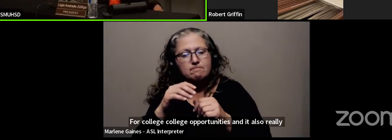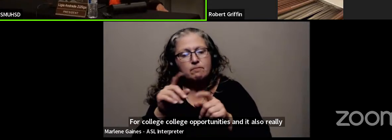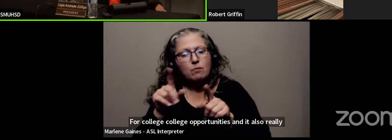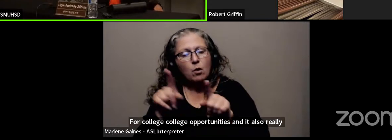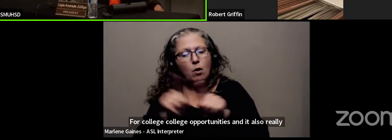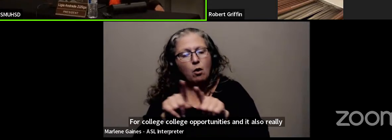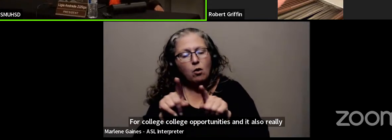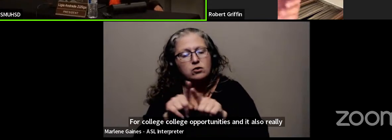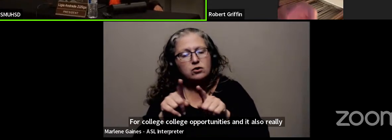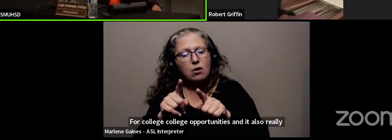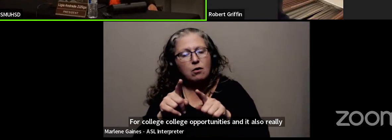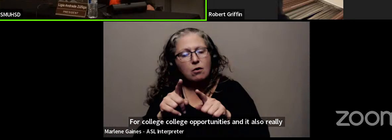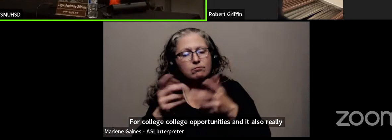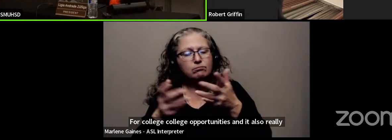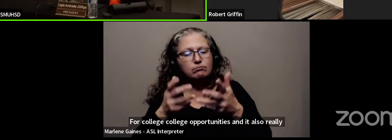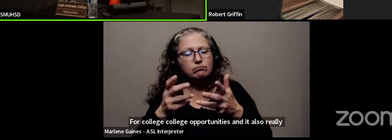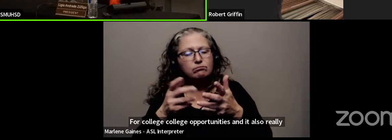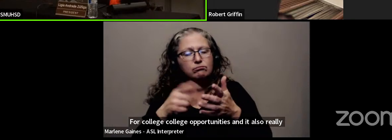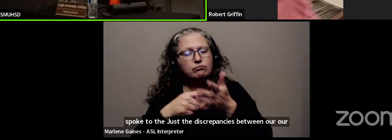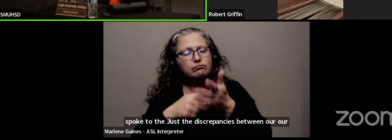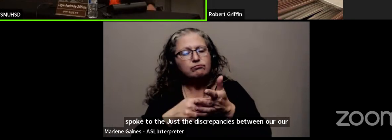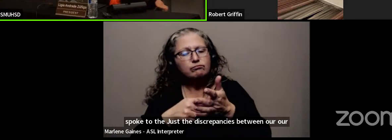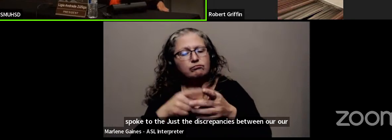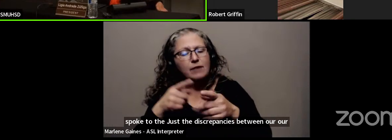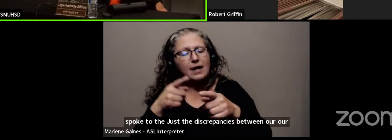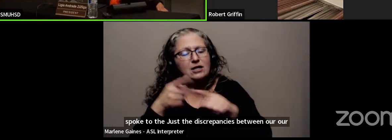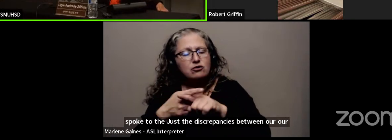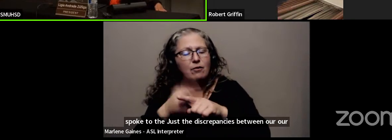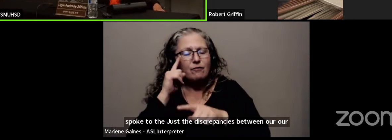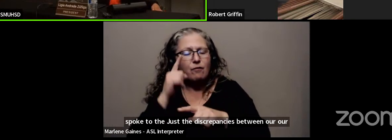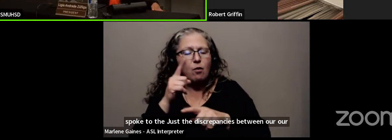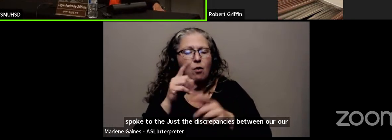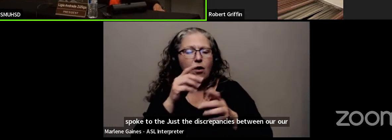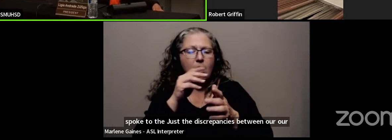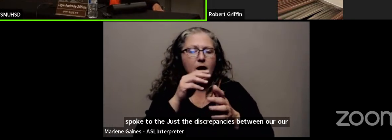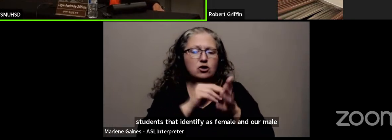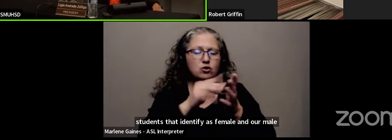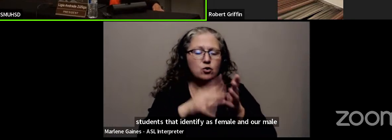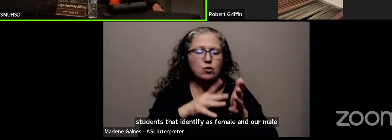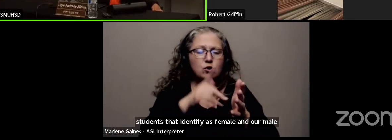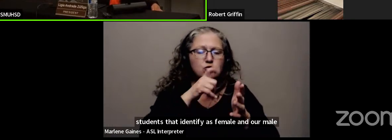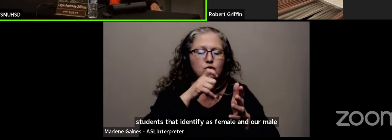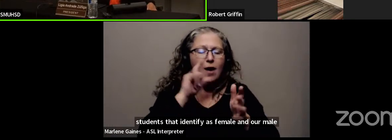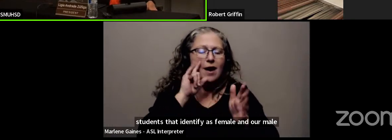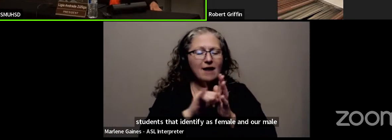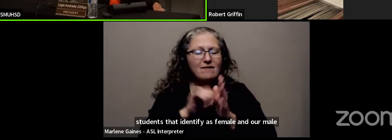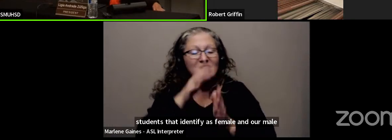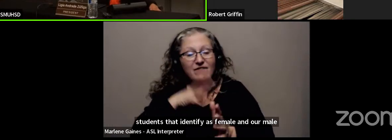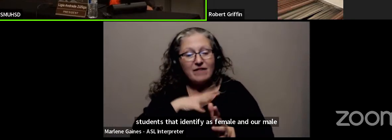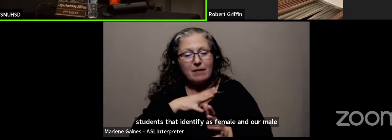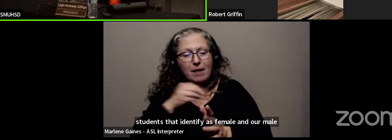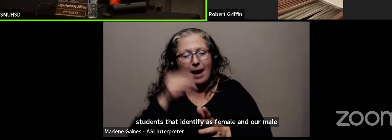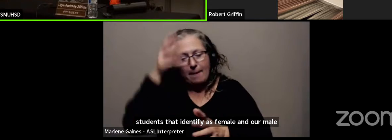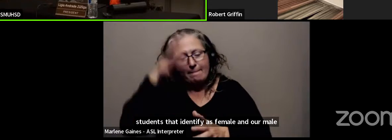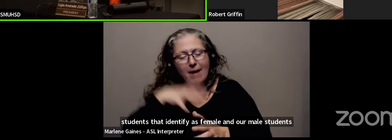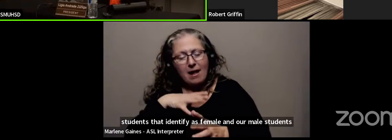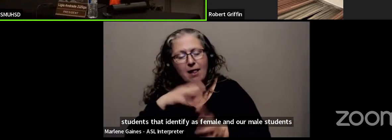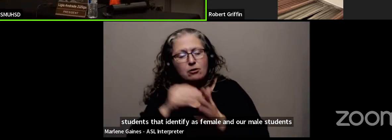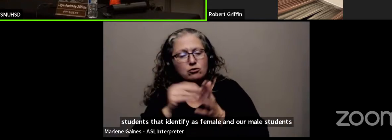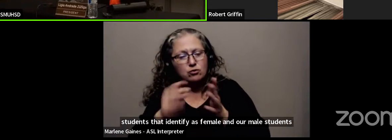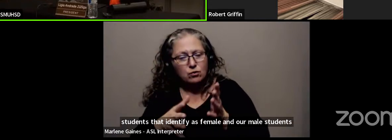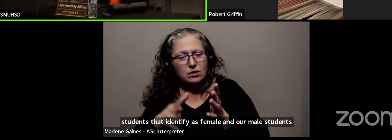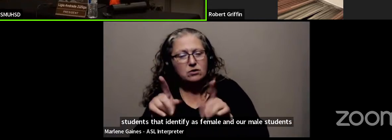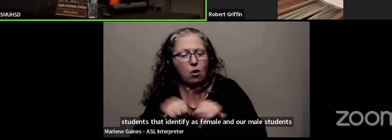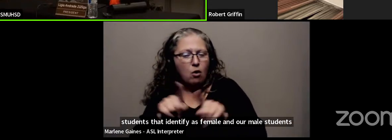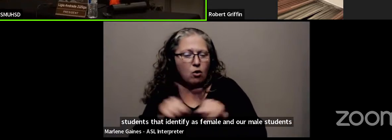our students that identify as female and our male students, and how we really need to also